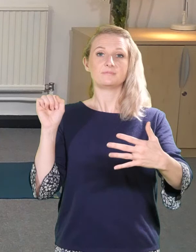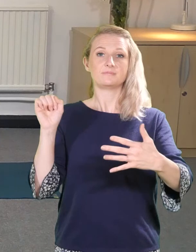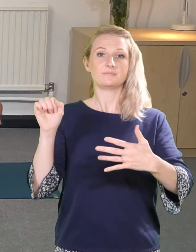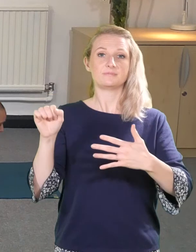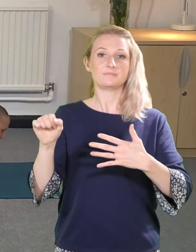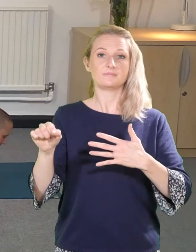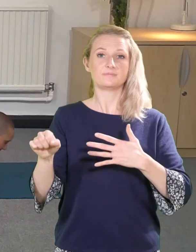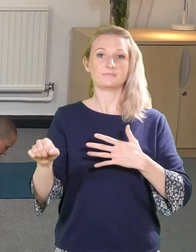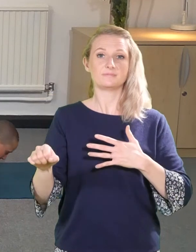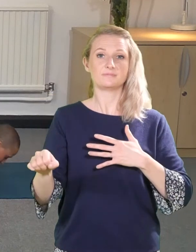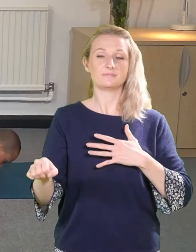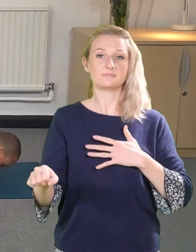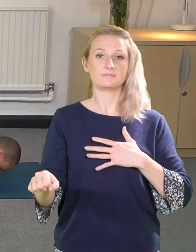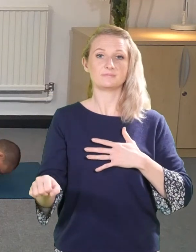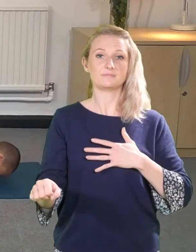Exhale,